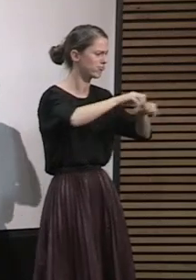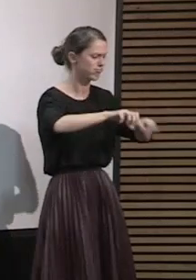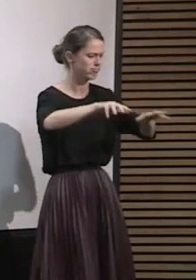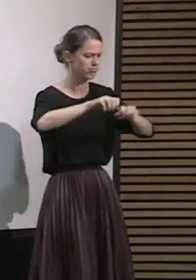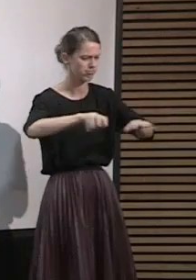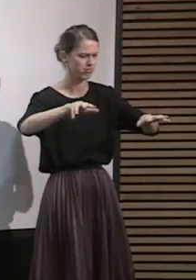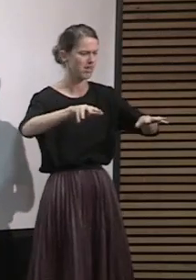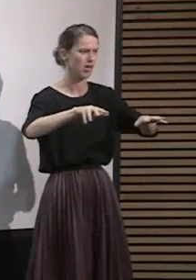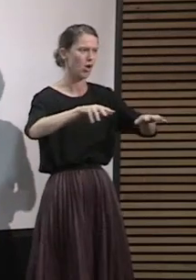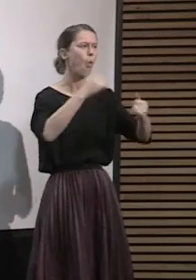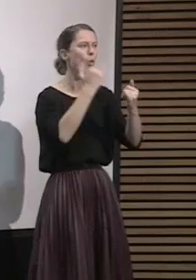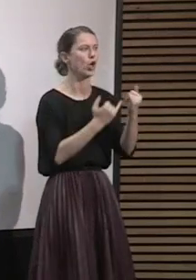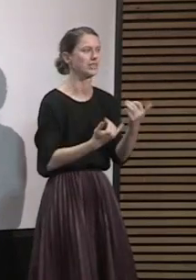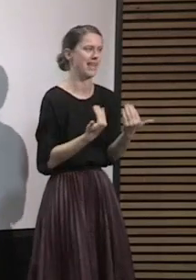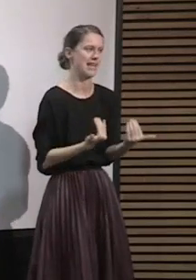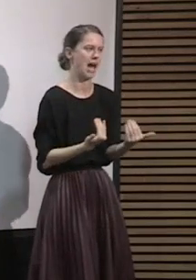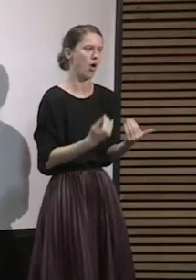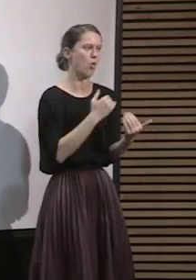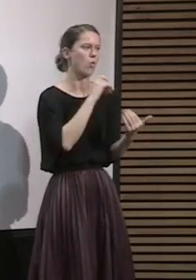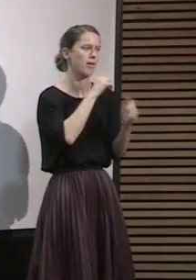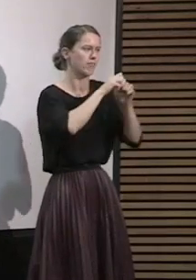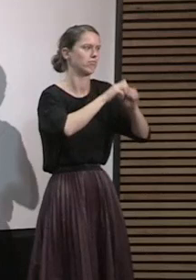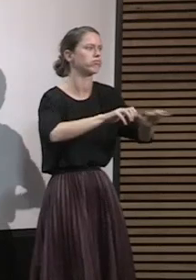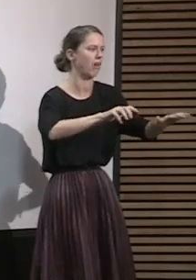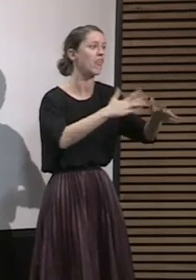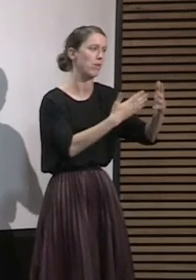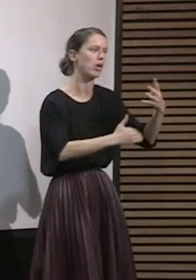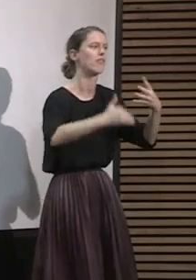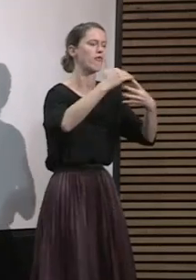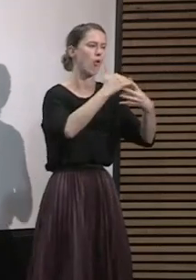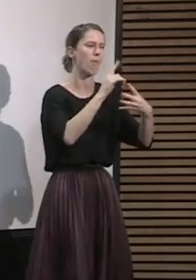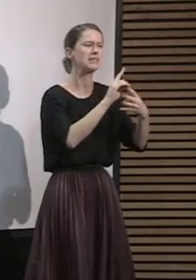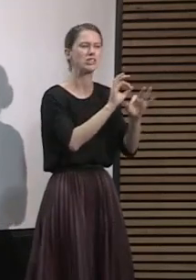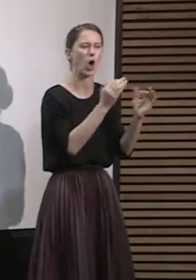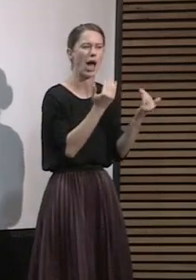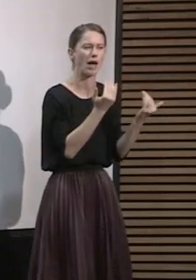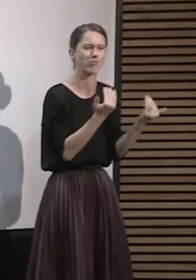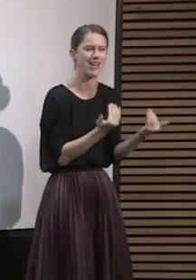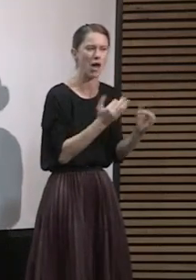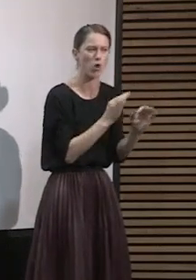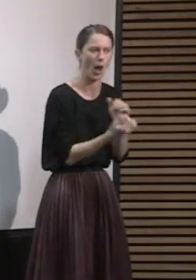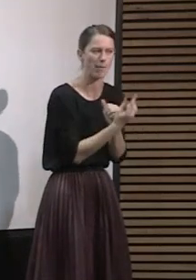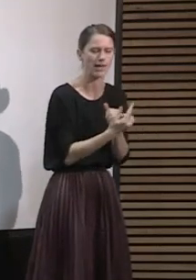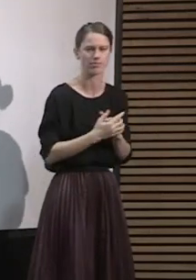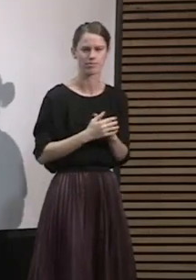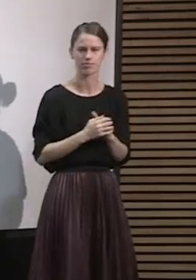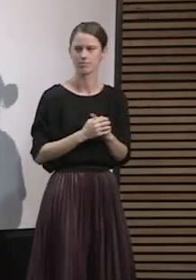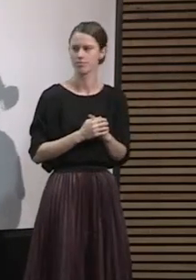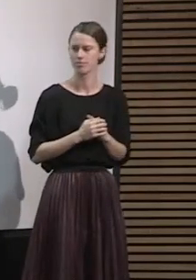just a much larger scale than what we're dealing with here. Yeah. Just on the extension, does this set a precedent?